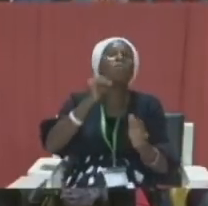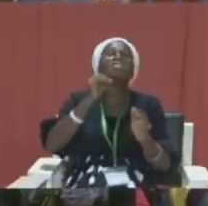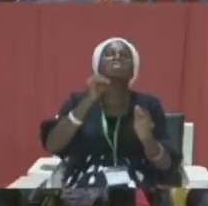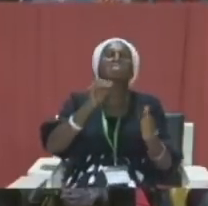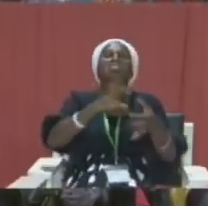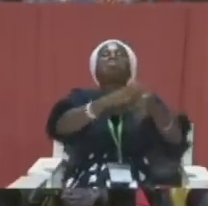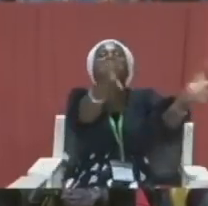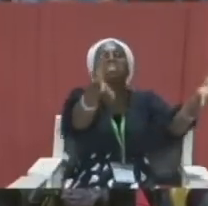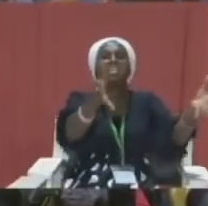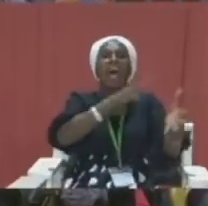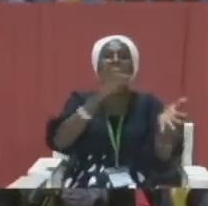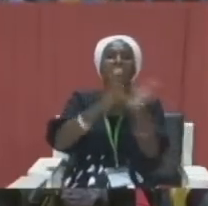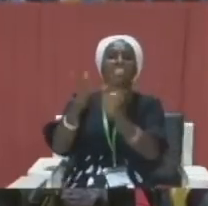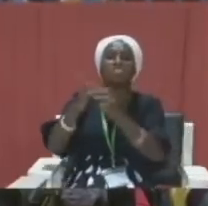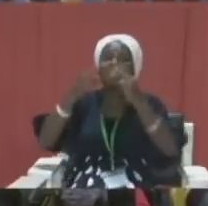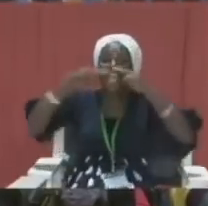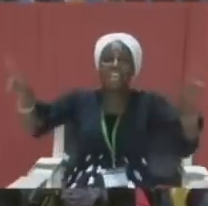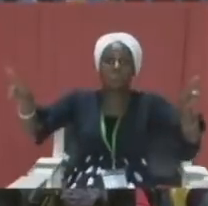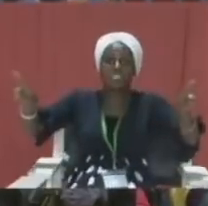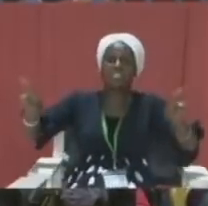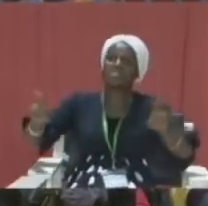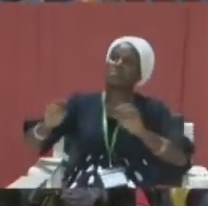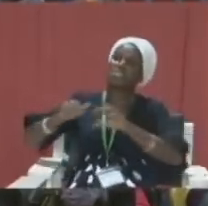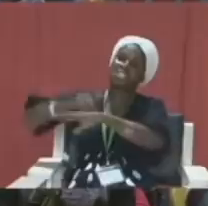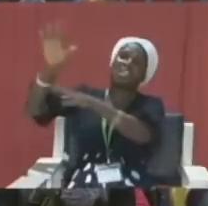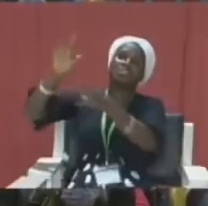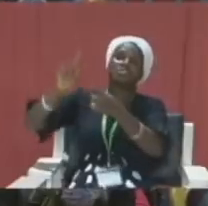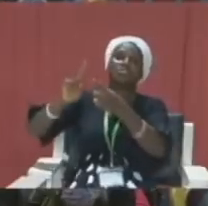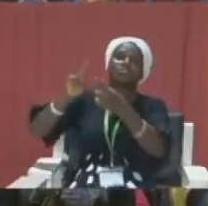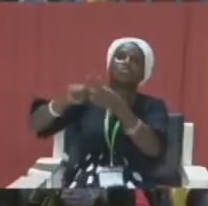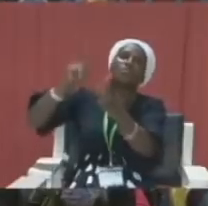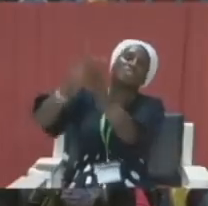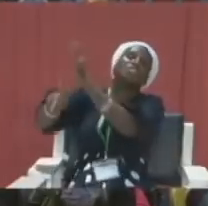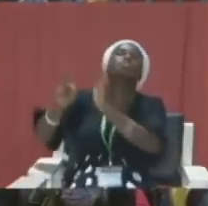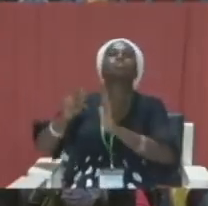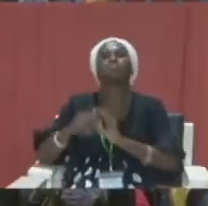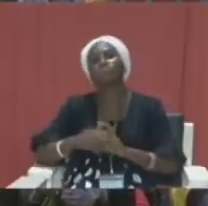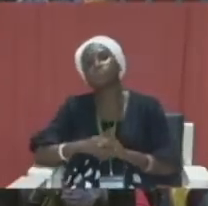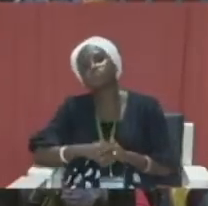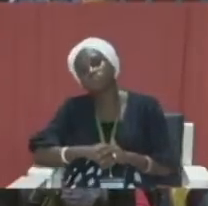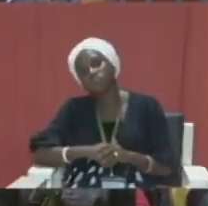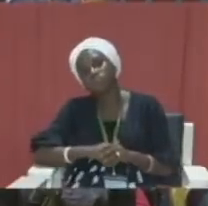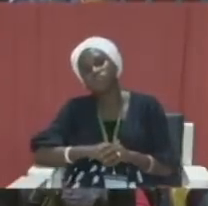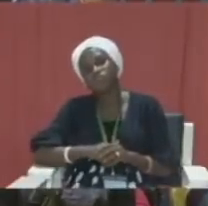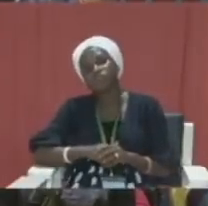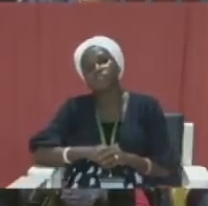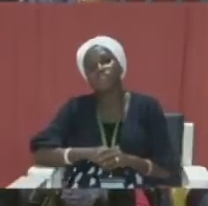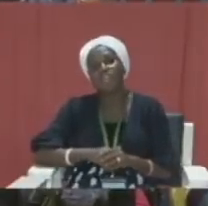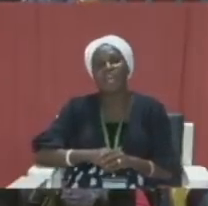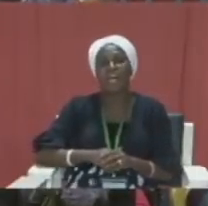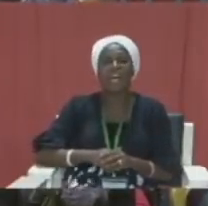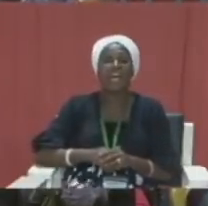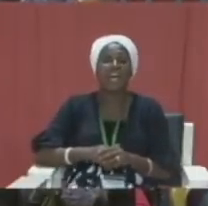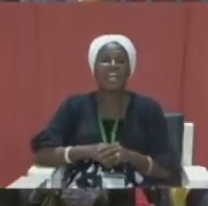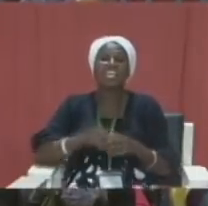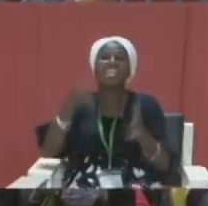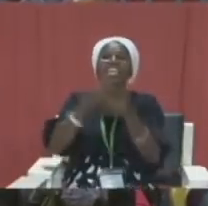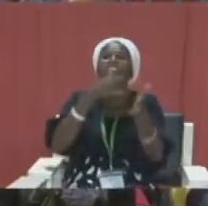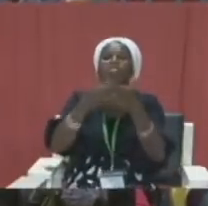cross? Do you know that freedom can be yours? It doesn't matter what anybody has said about